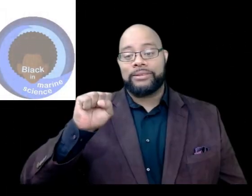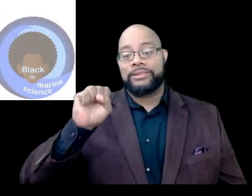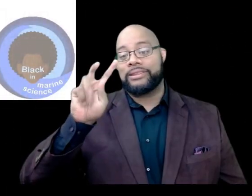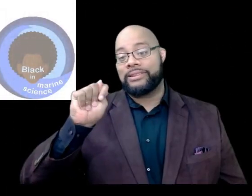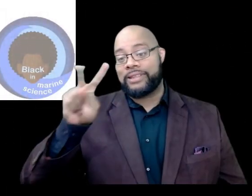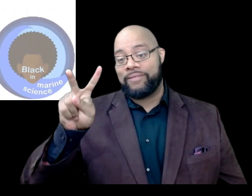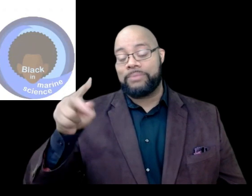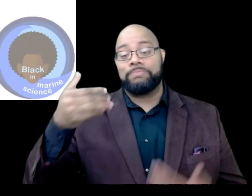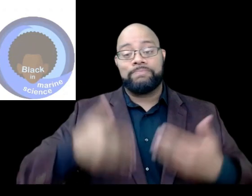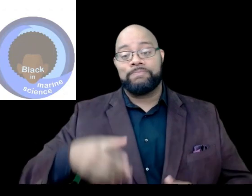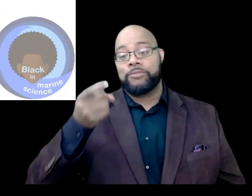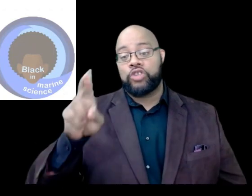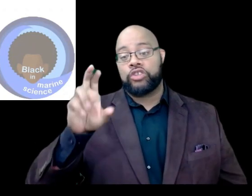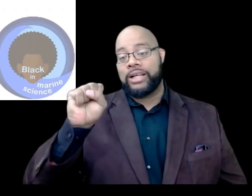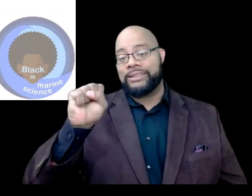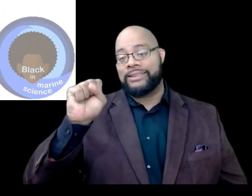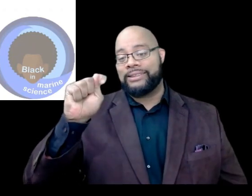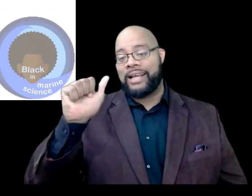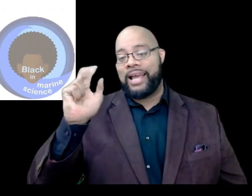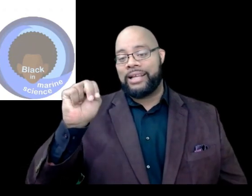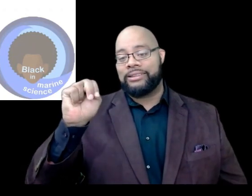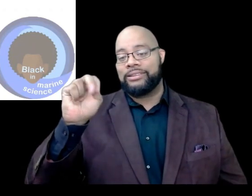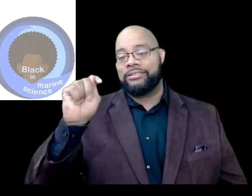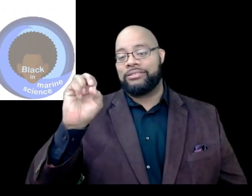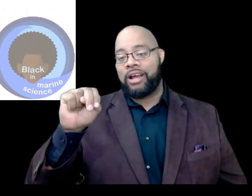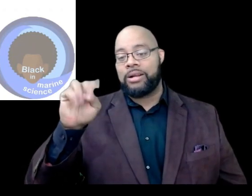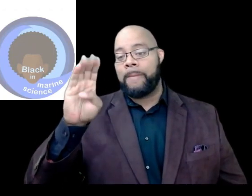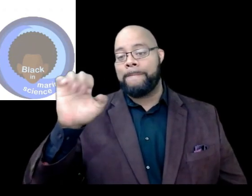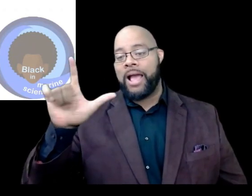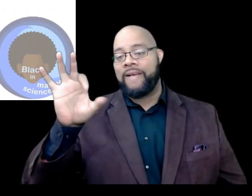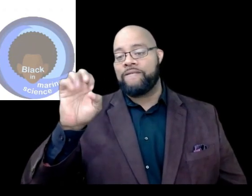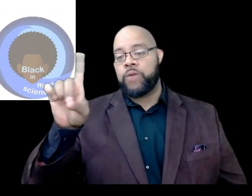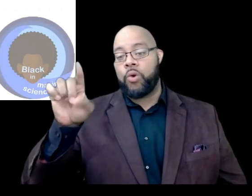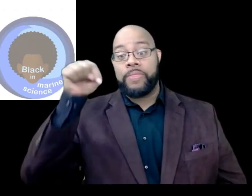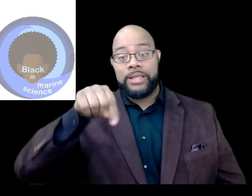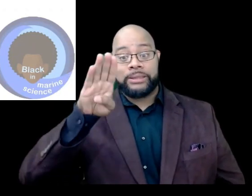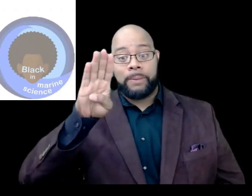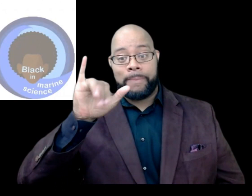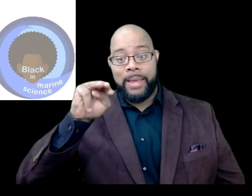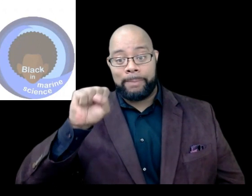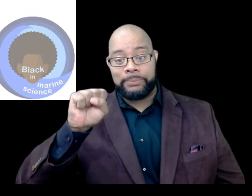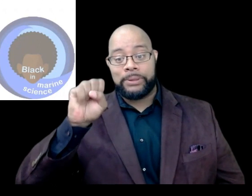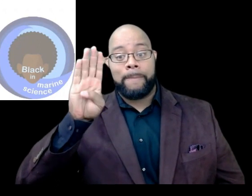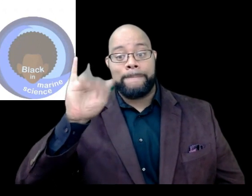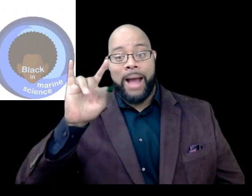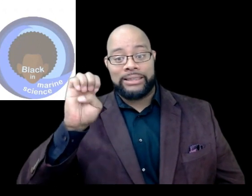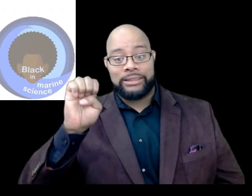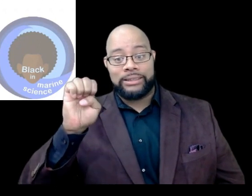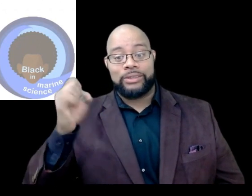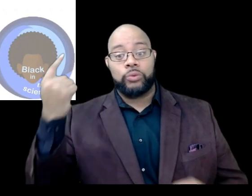Welcome to BIMS TV. I'm Dr. Stanton Belford, and this is BIMS